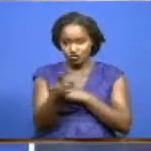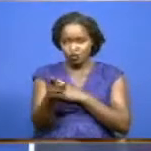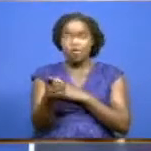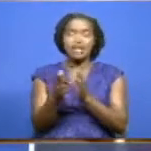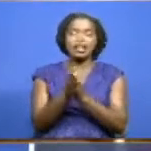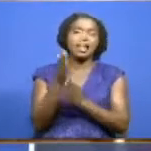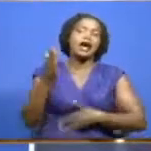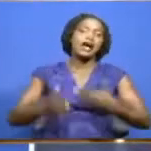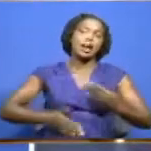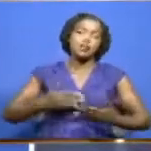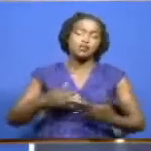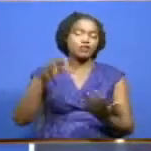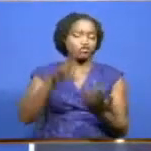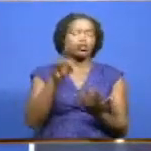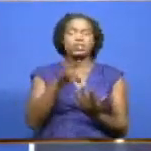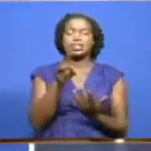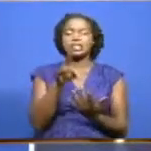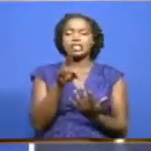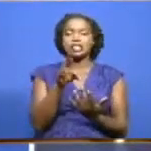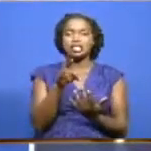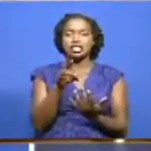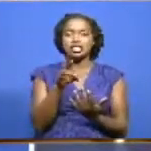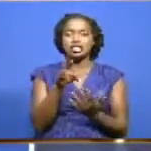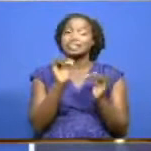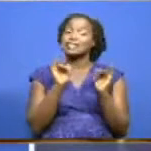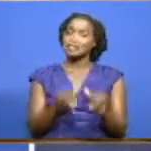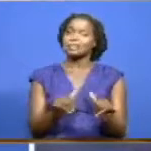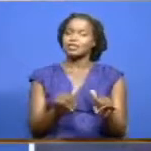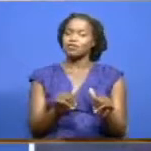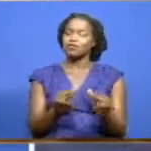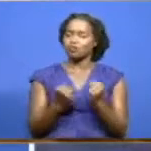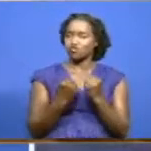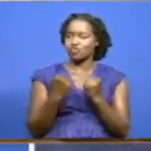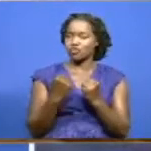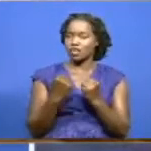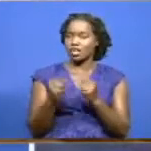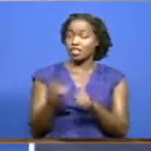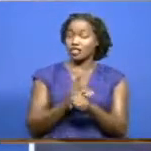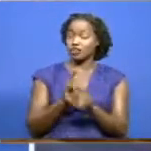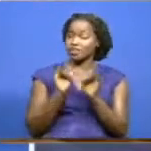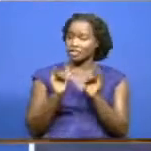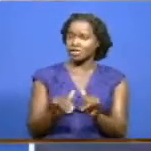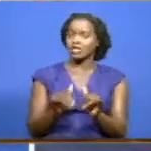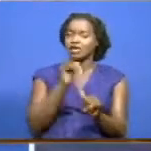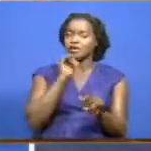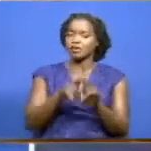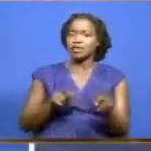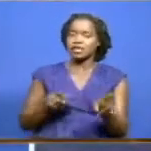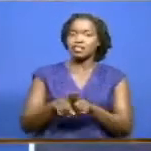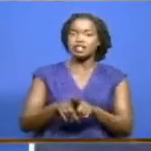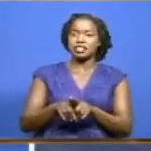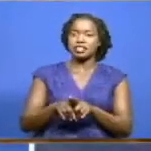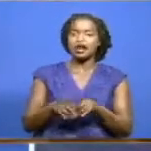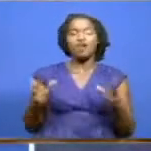that you have chosen to stay firm and remain on duty so that our brothers and sisters who are